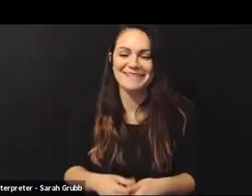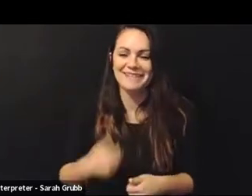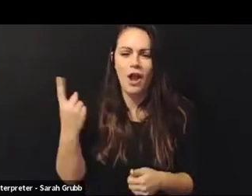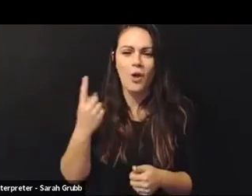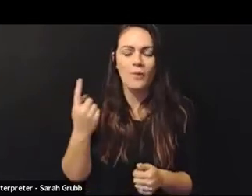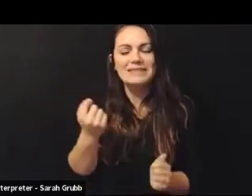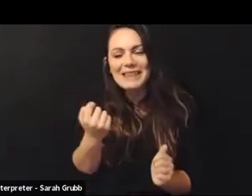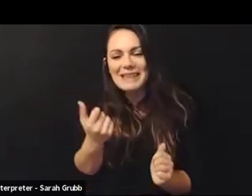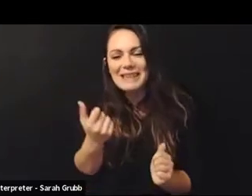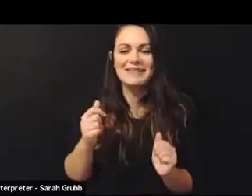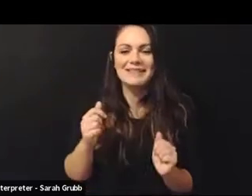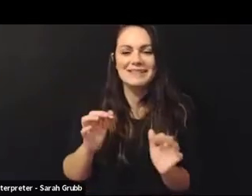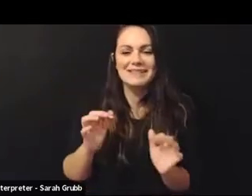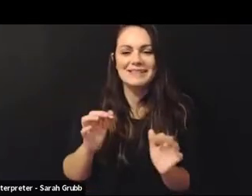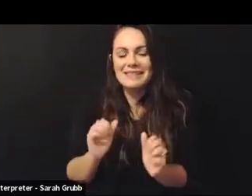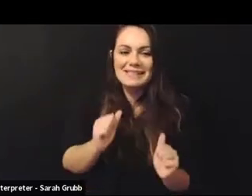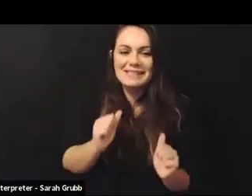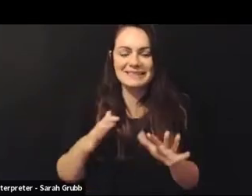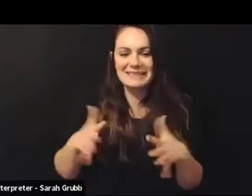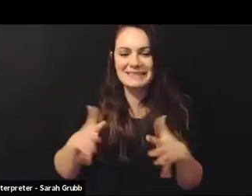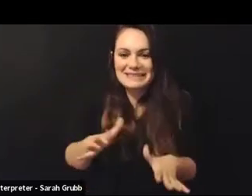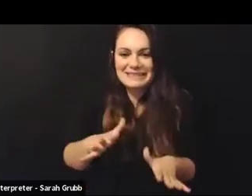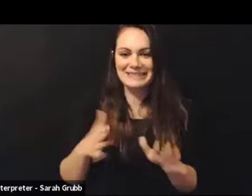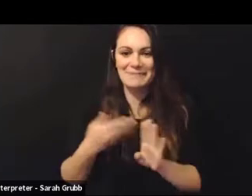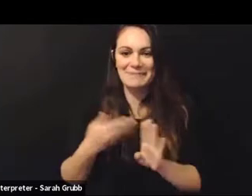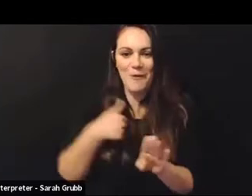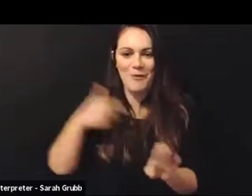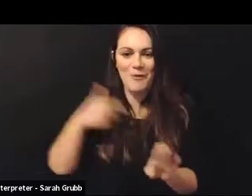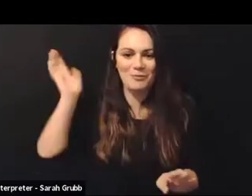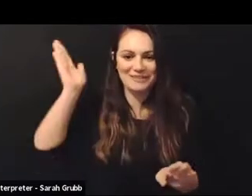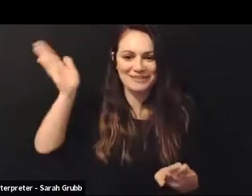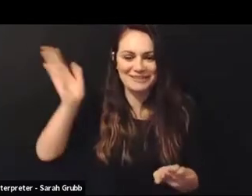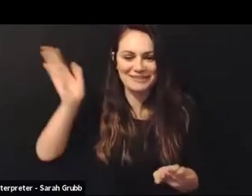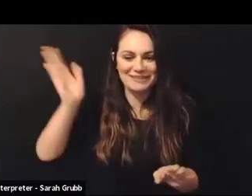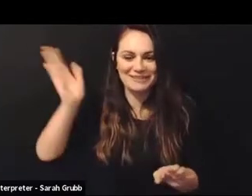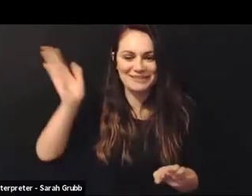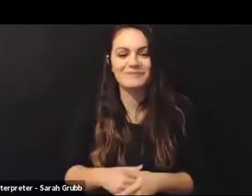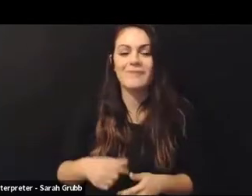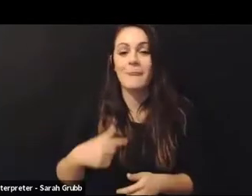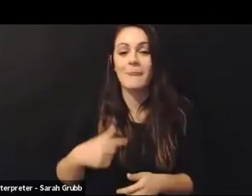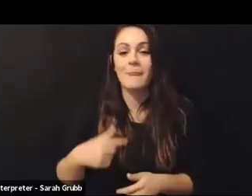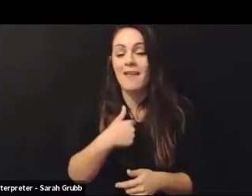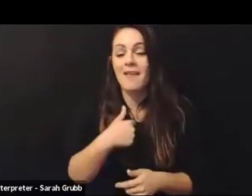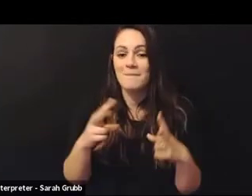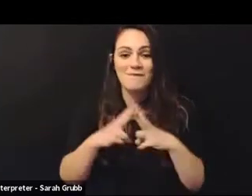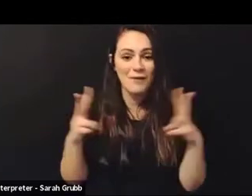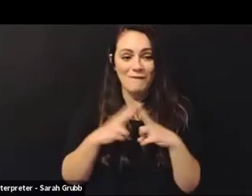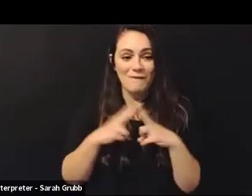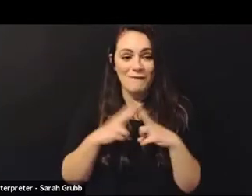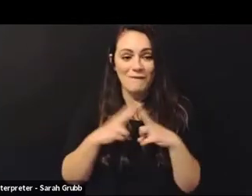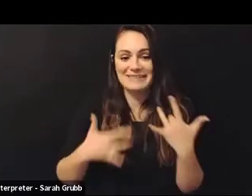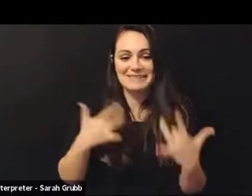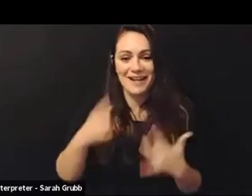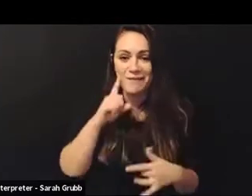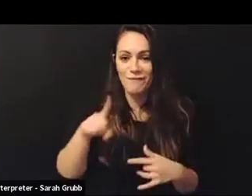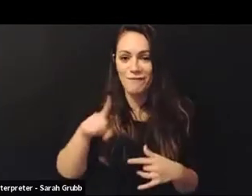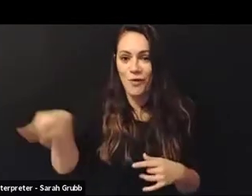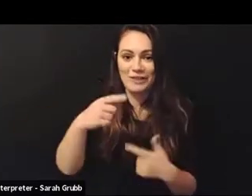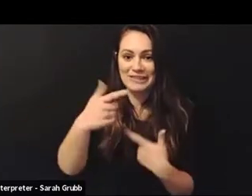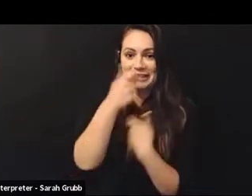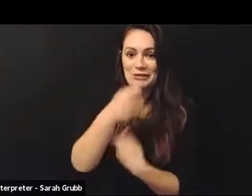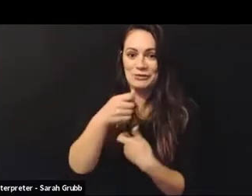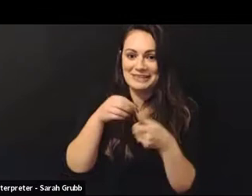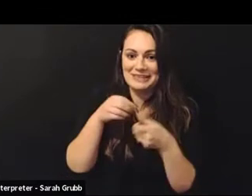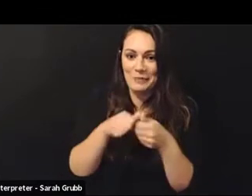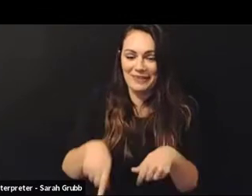bit jazzed up and slightly nervous before these presentations. I'm super excited for your interest in this